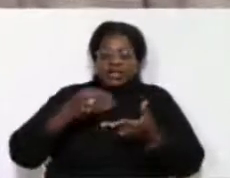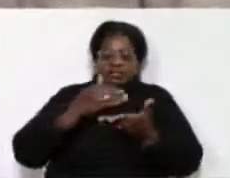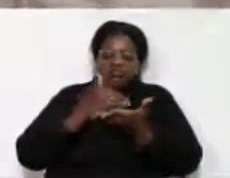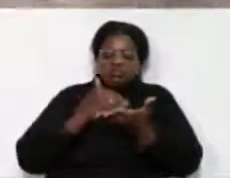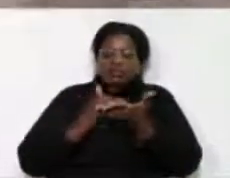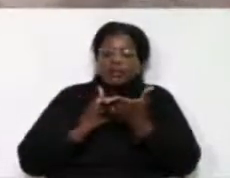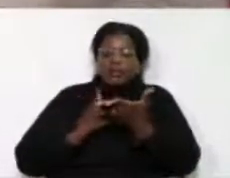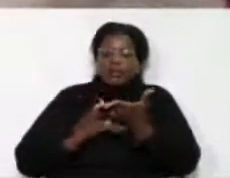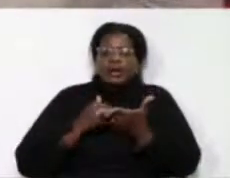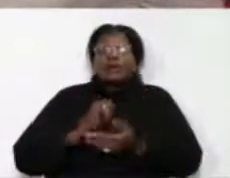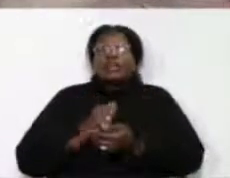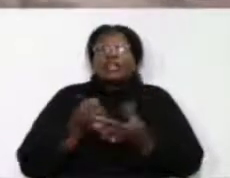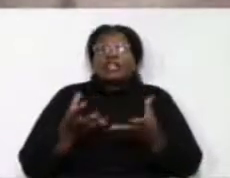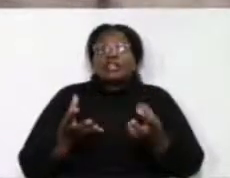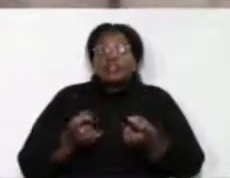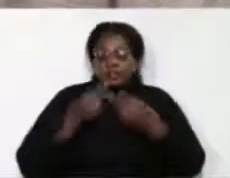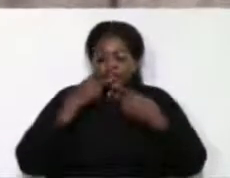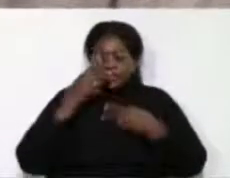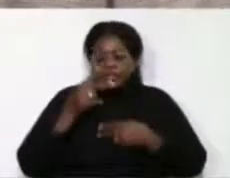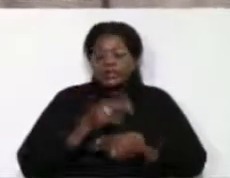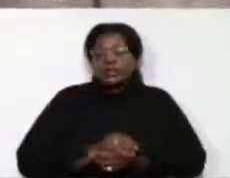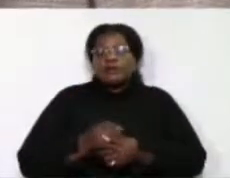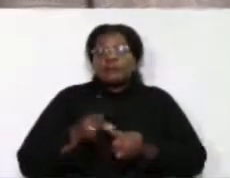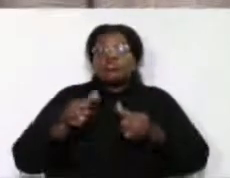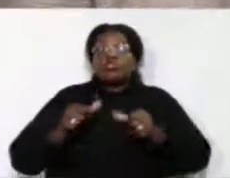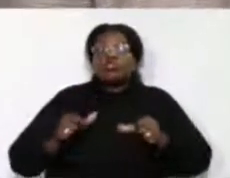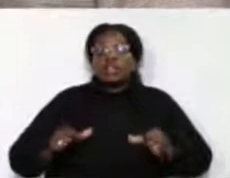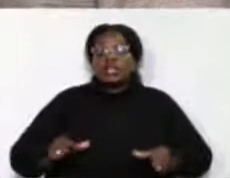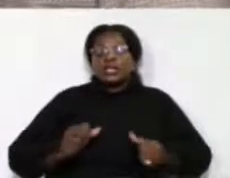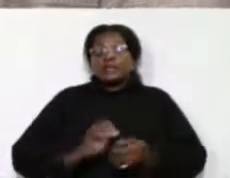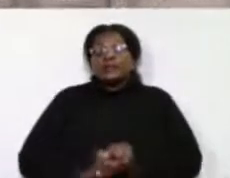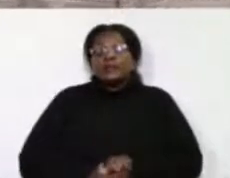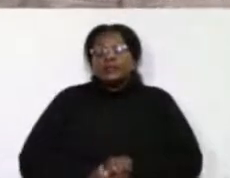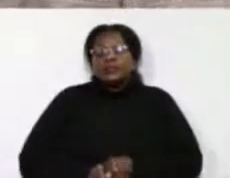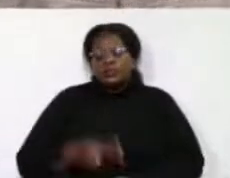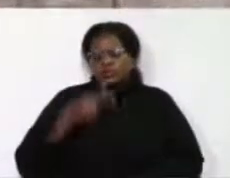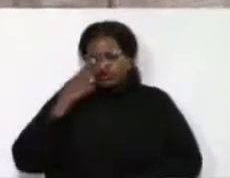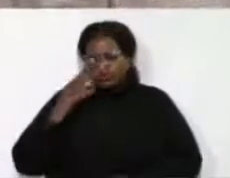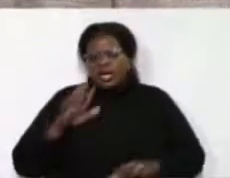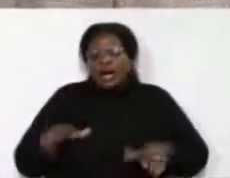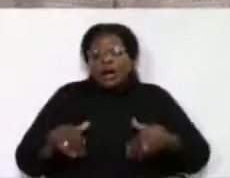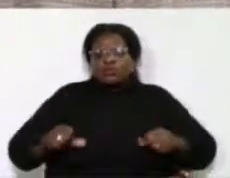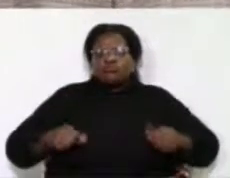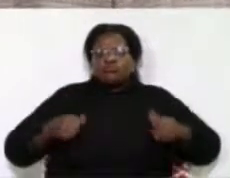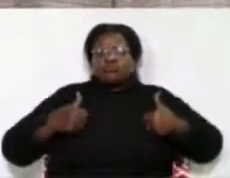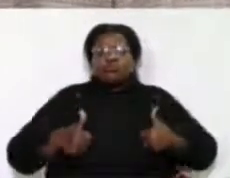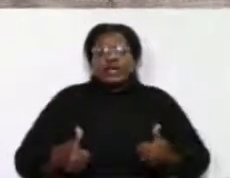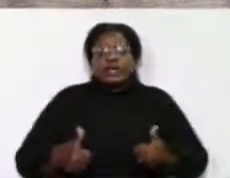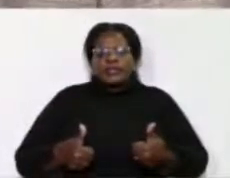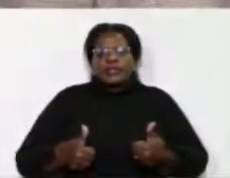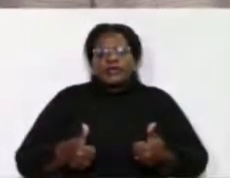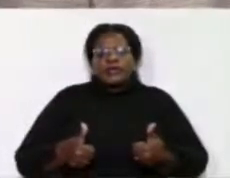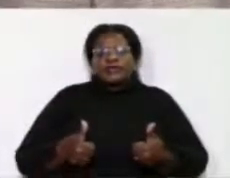not like you can show them a salary slip, so you're showing them the health benefit, what the health